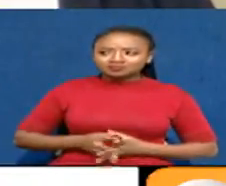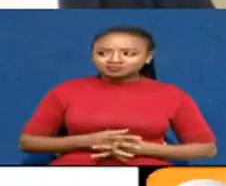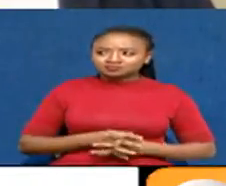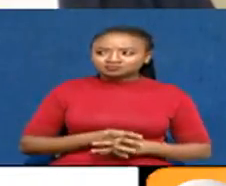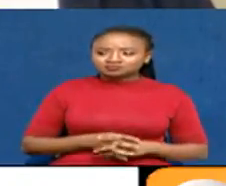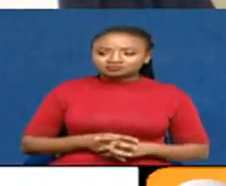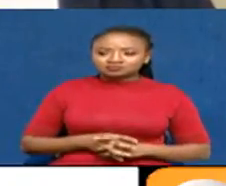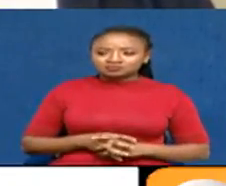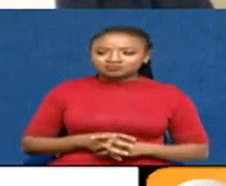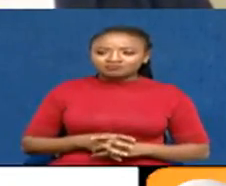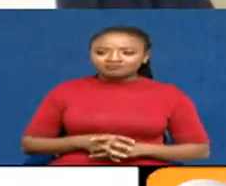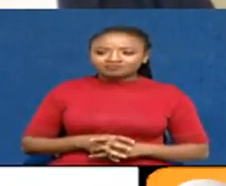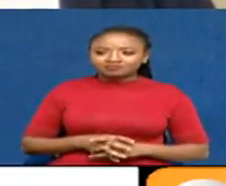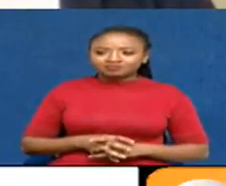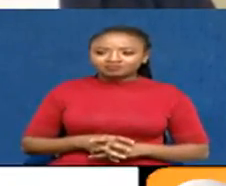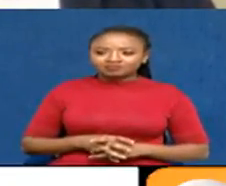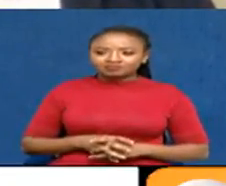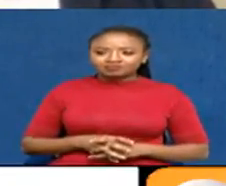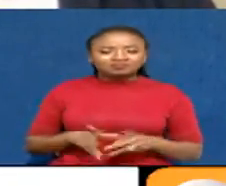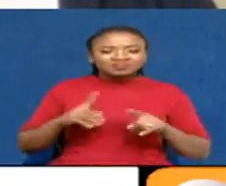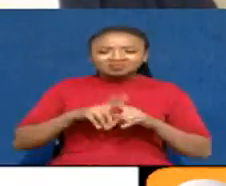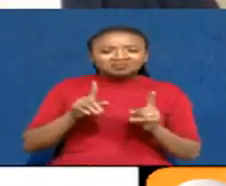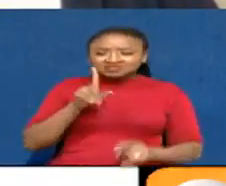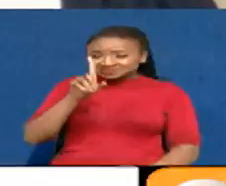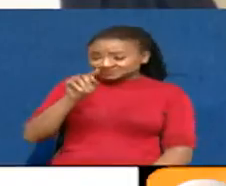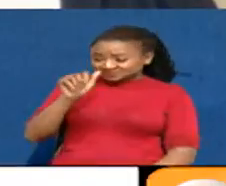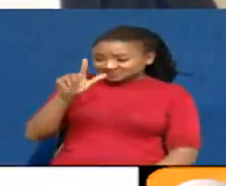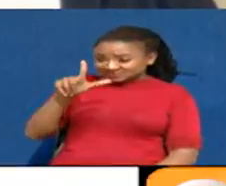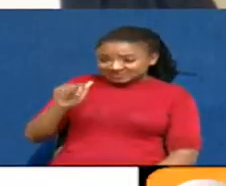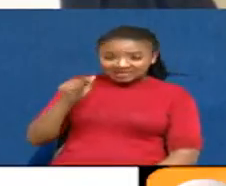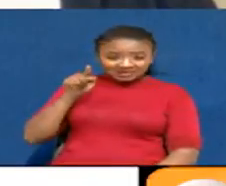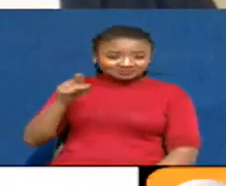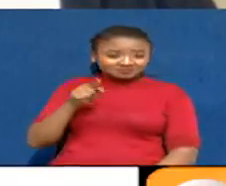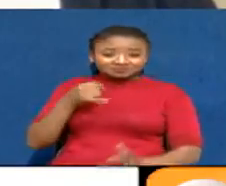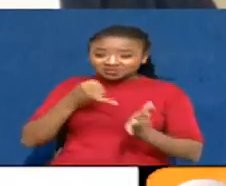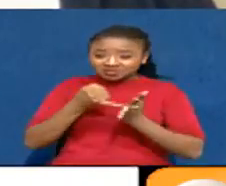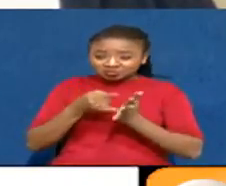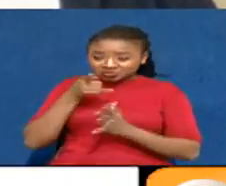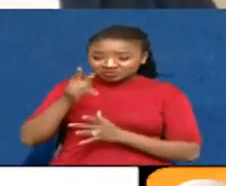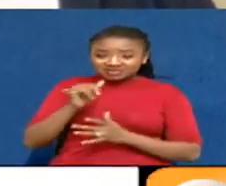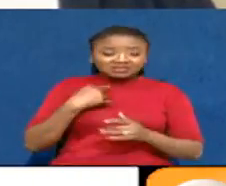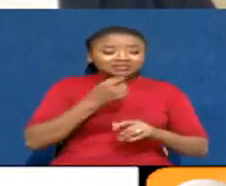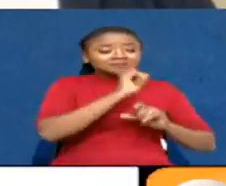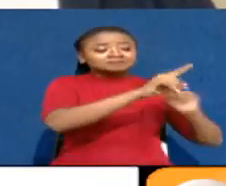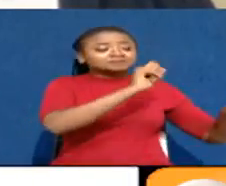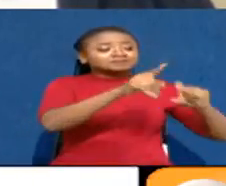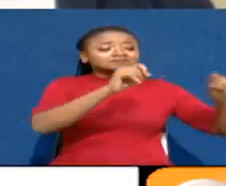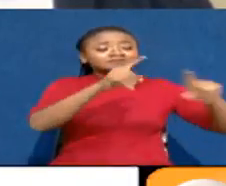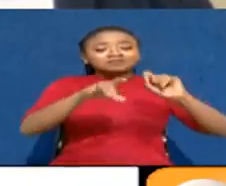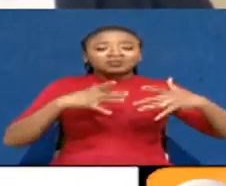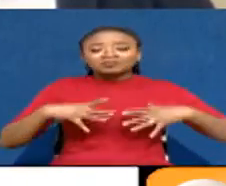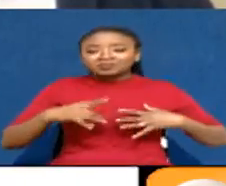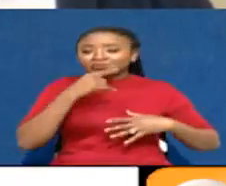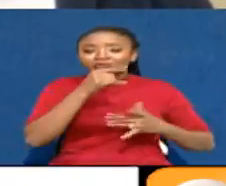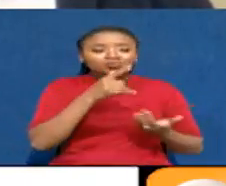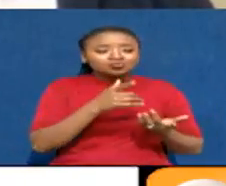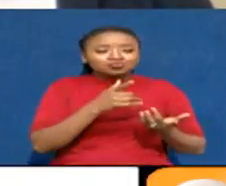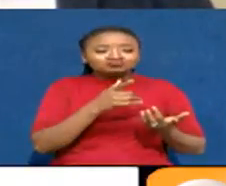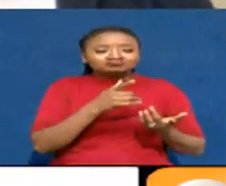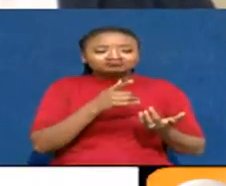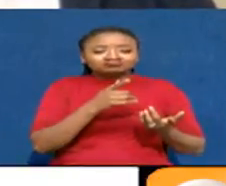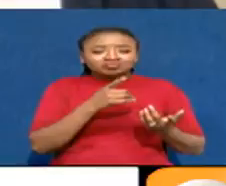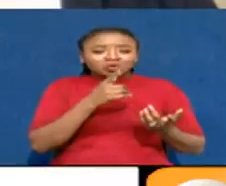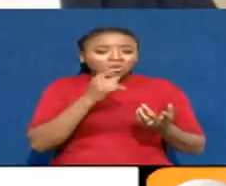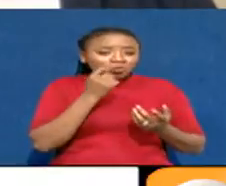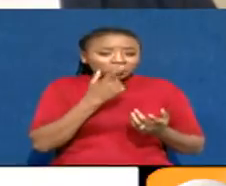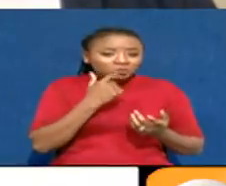know, I think it's highly unlikely that Tala would ever sort of reach out to someone who did not have a relationship with us.